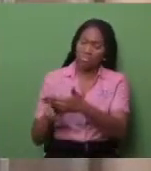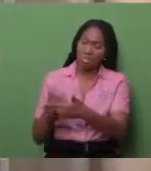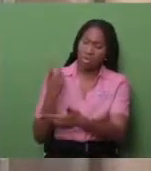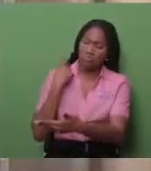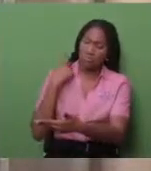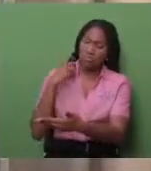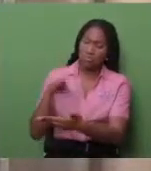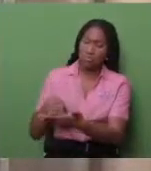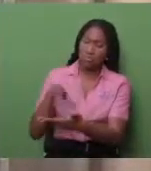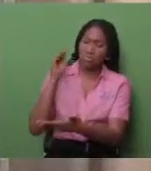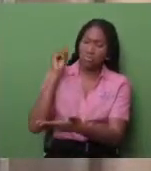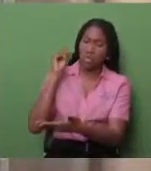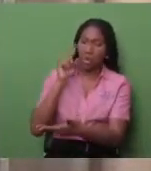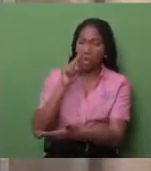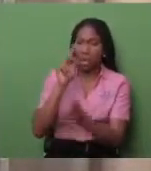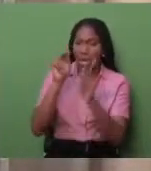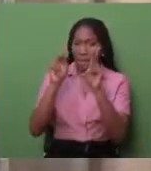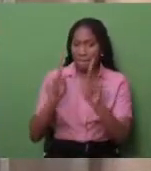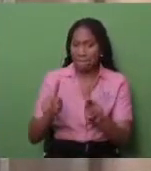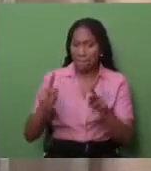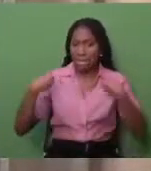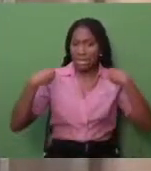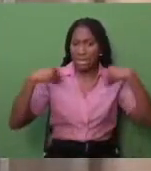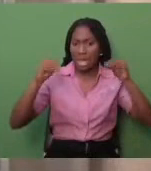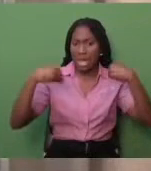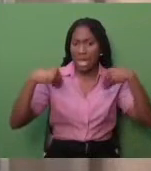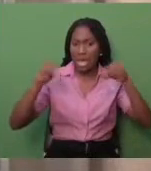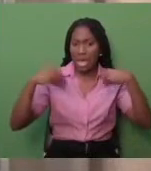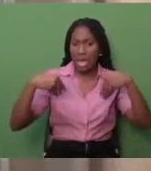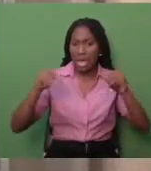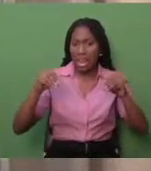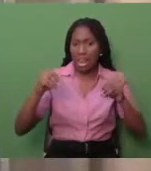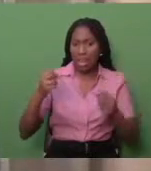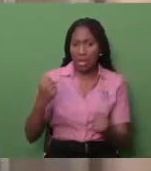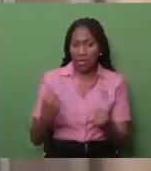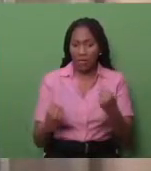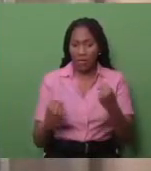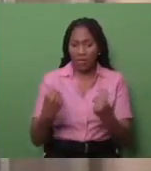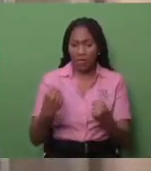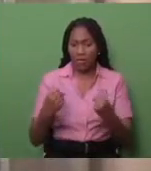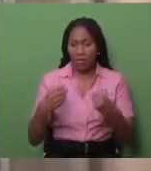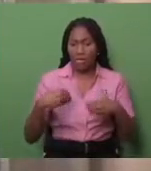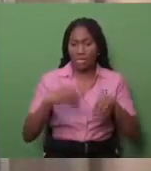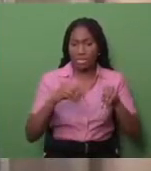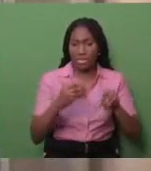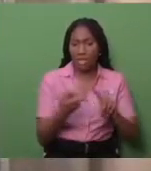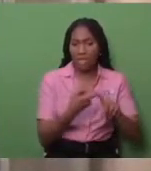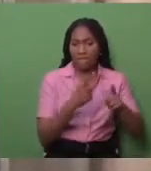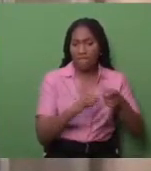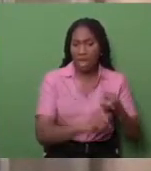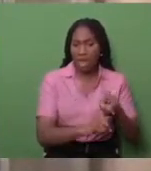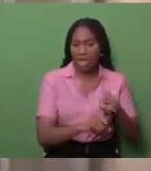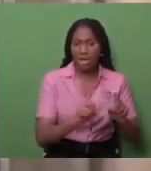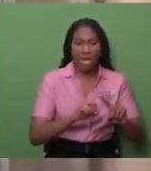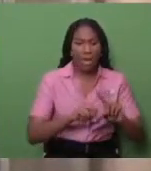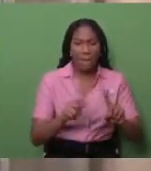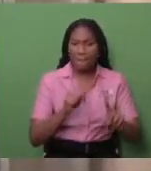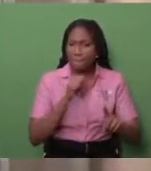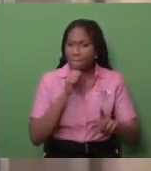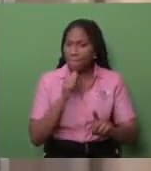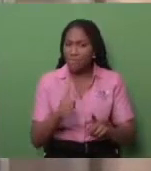individual who sold a Porsche SUV to their friends but did not transfer it. That is apparently in breach of the